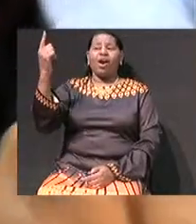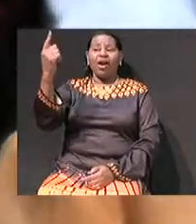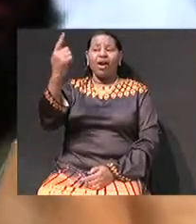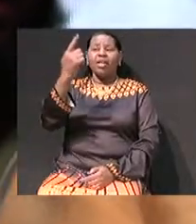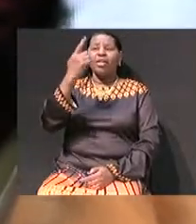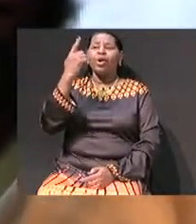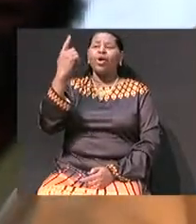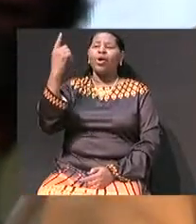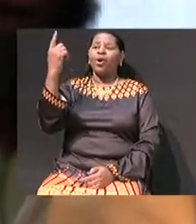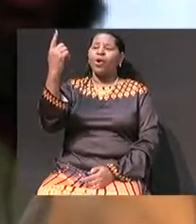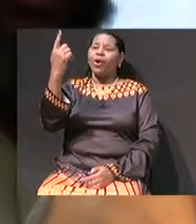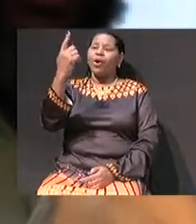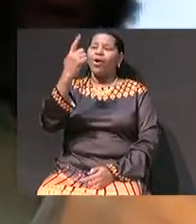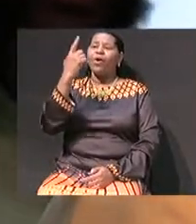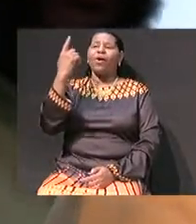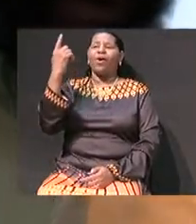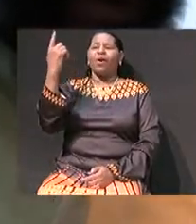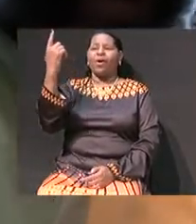Alone.